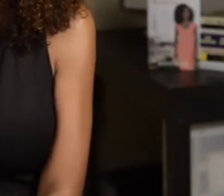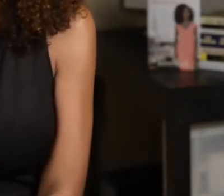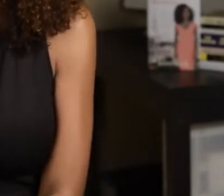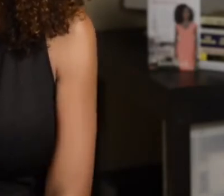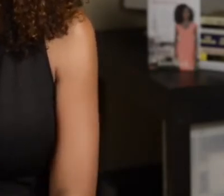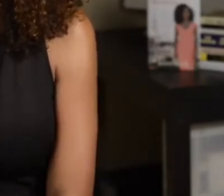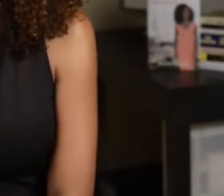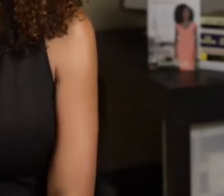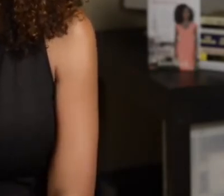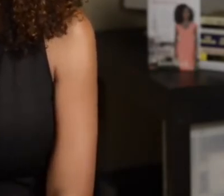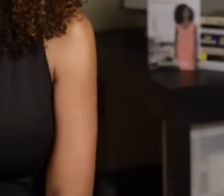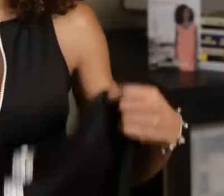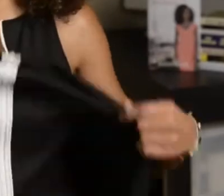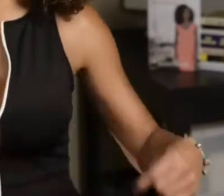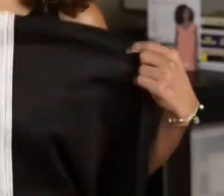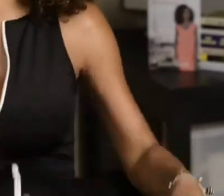being myself.